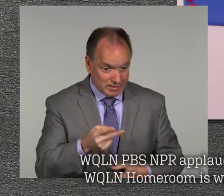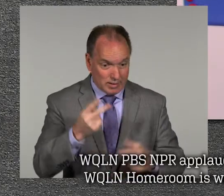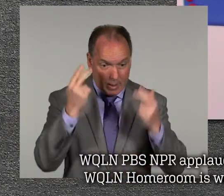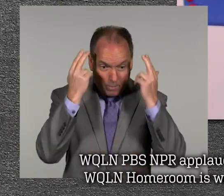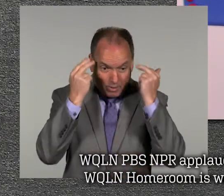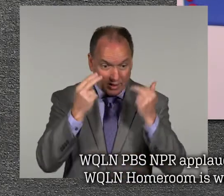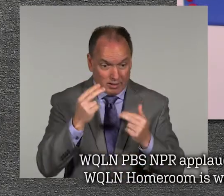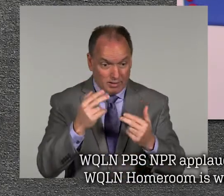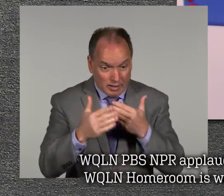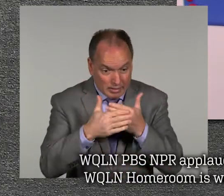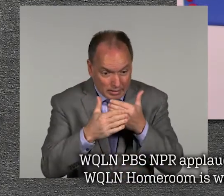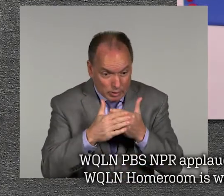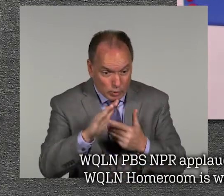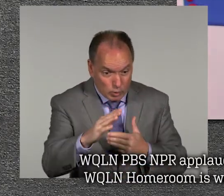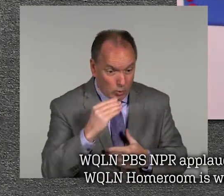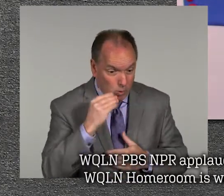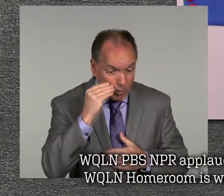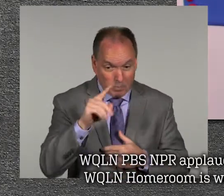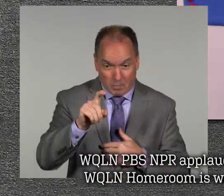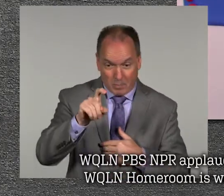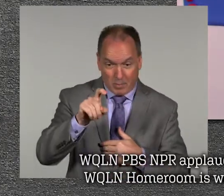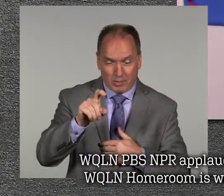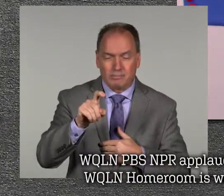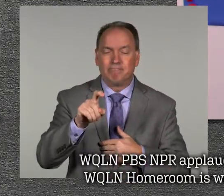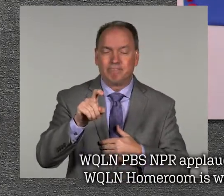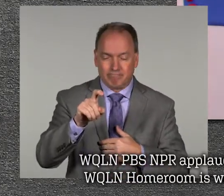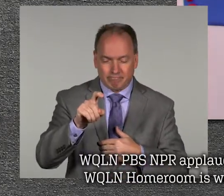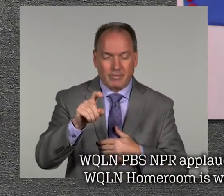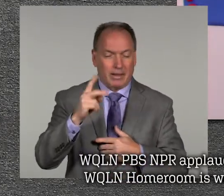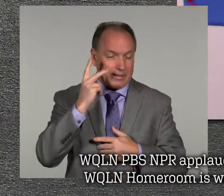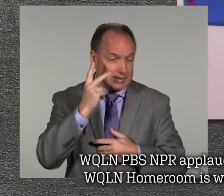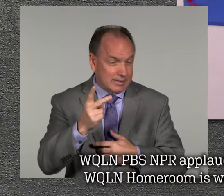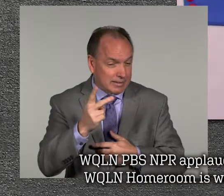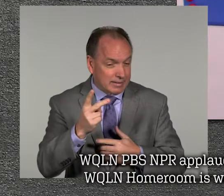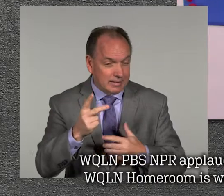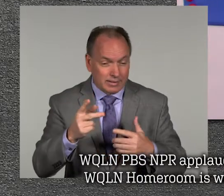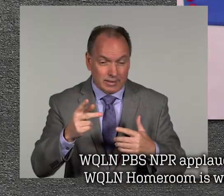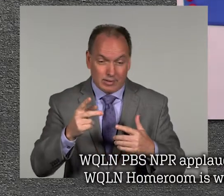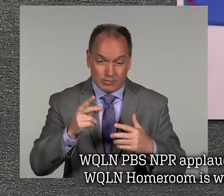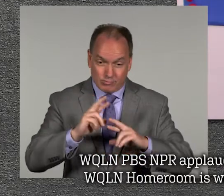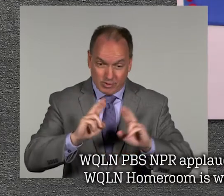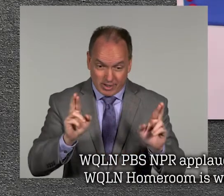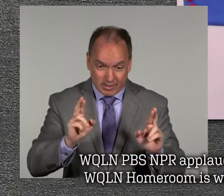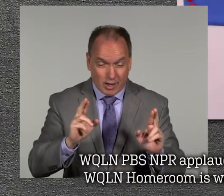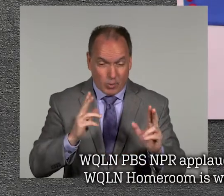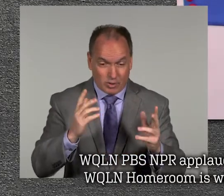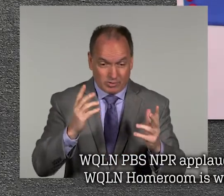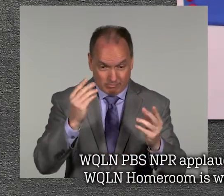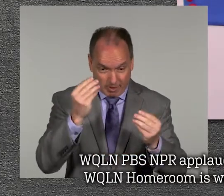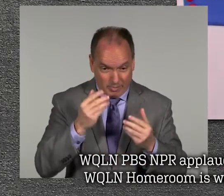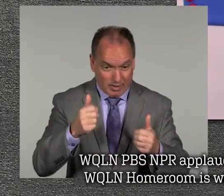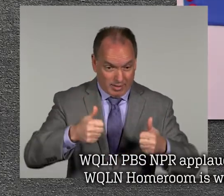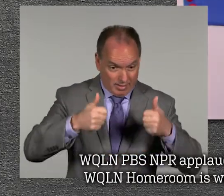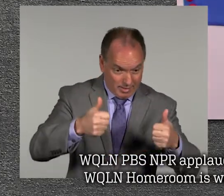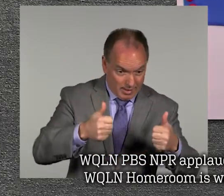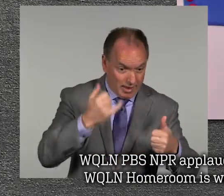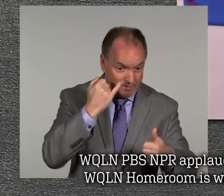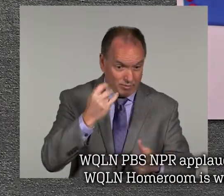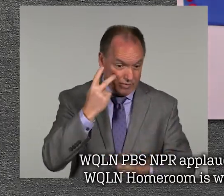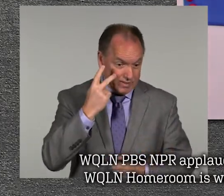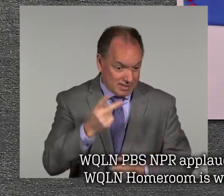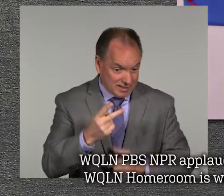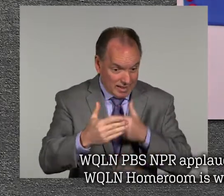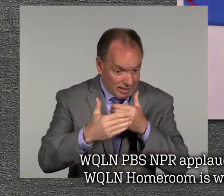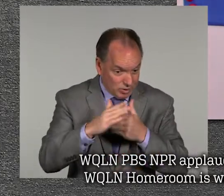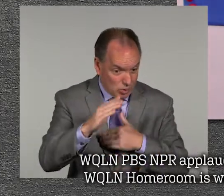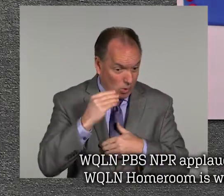house. Let's see those thumbs if you've ever seen a bunny outside of your house. Okay, I want you to give me a thumbs up if